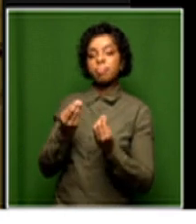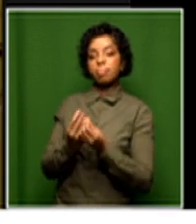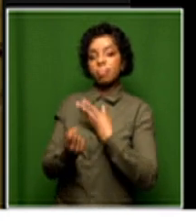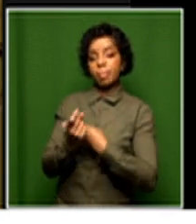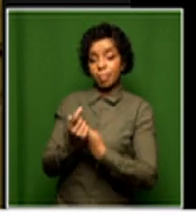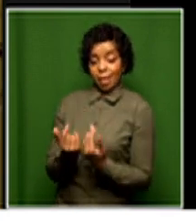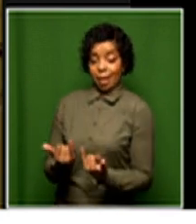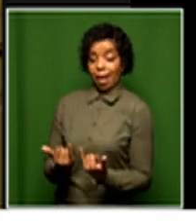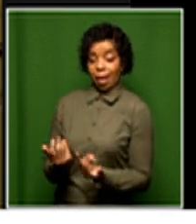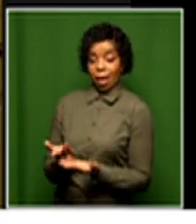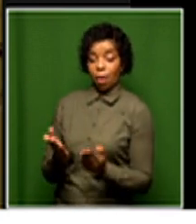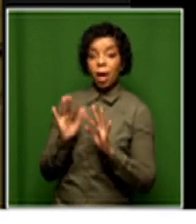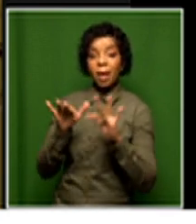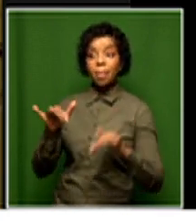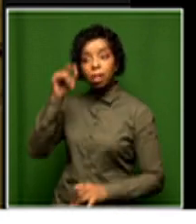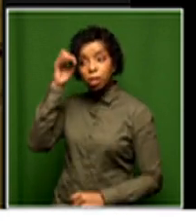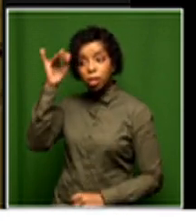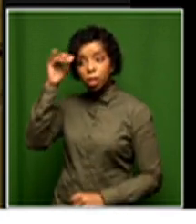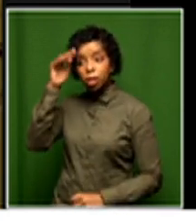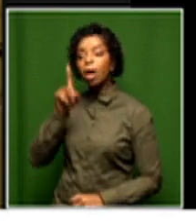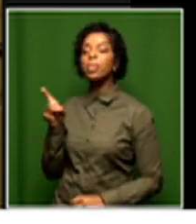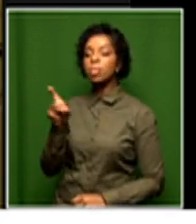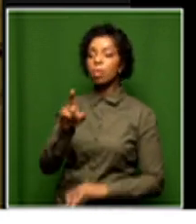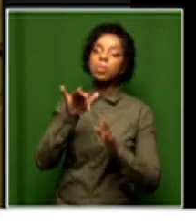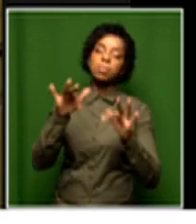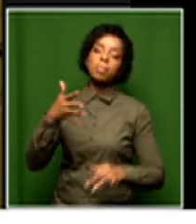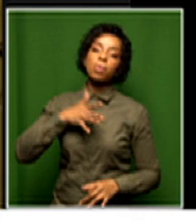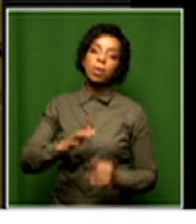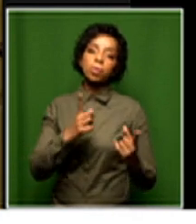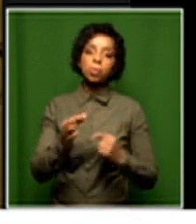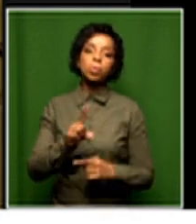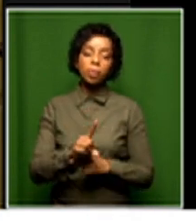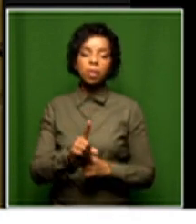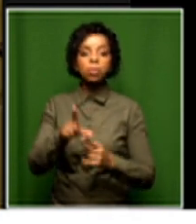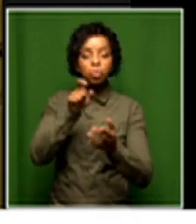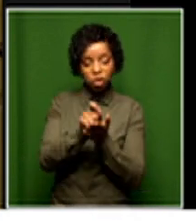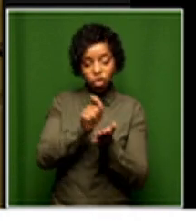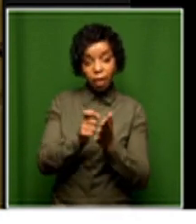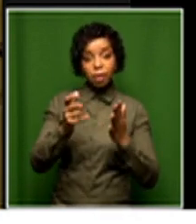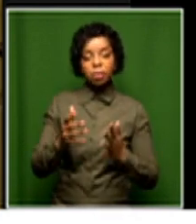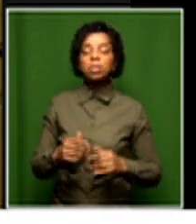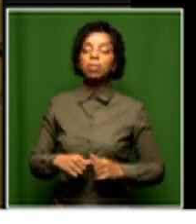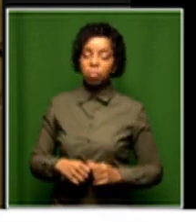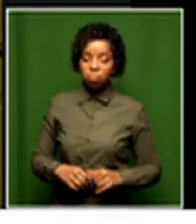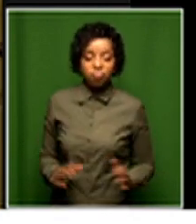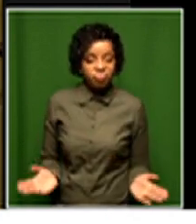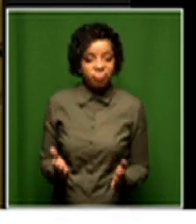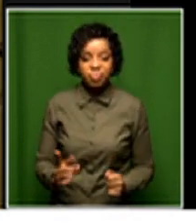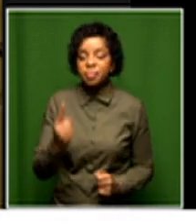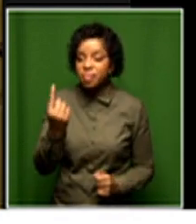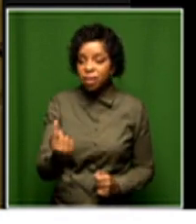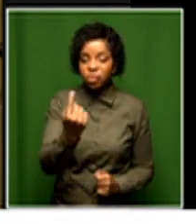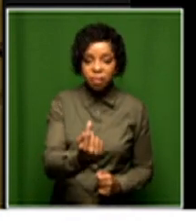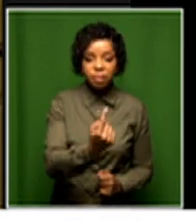we've appealed to people who perhaps want to be filmmakers, writers, or journalists, we really do encourage every single person